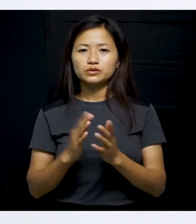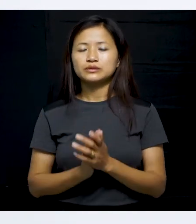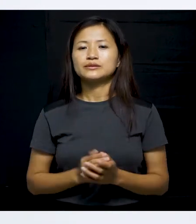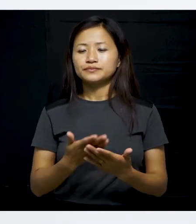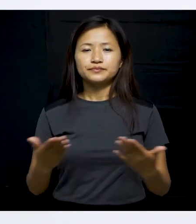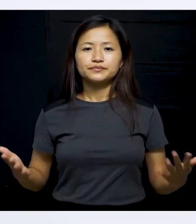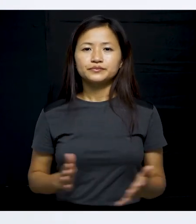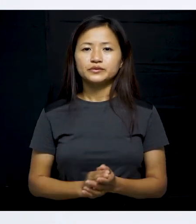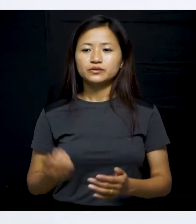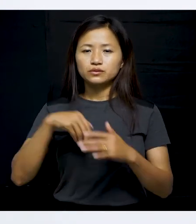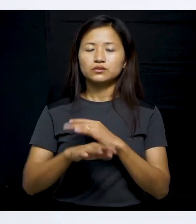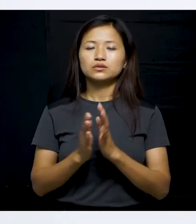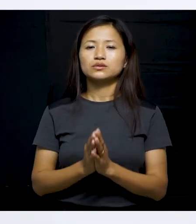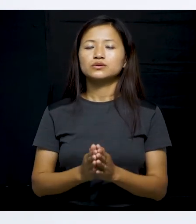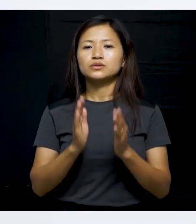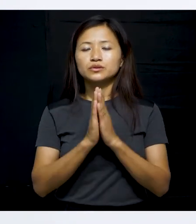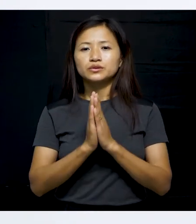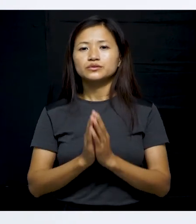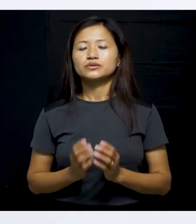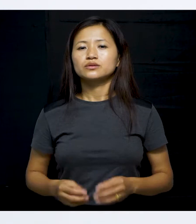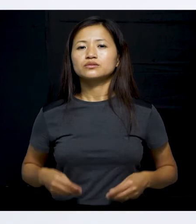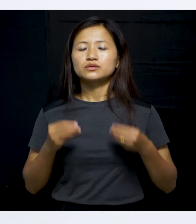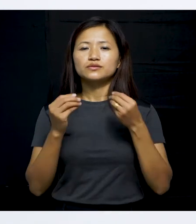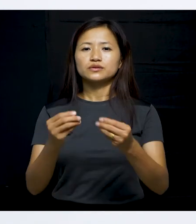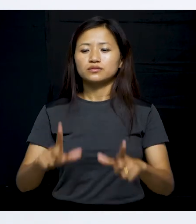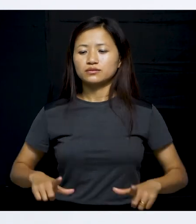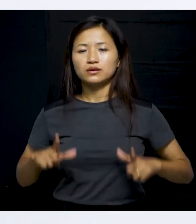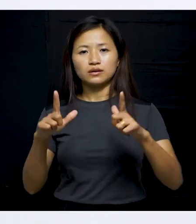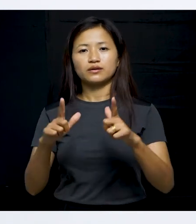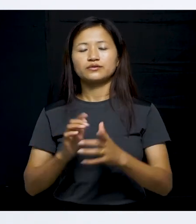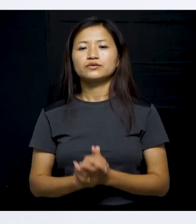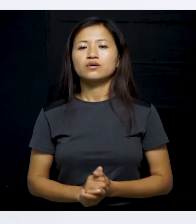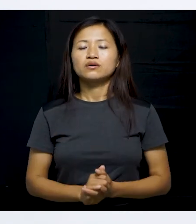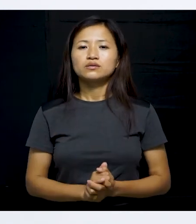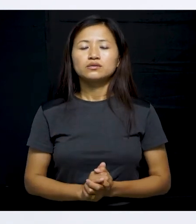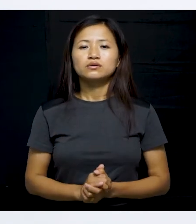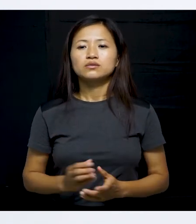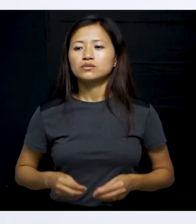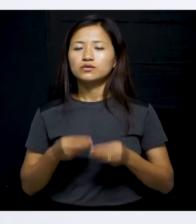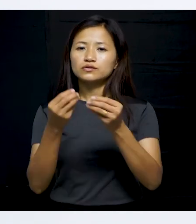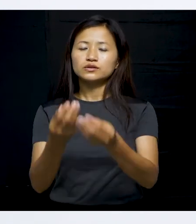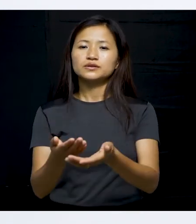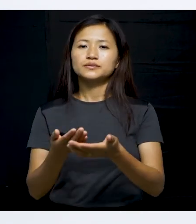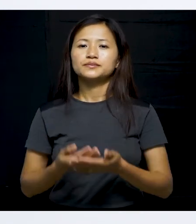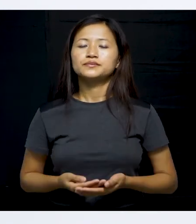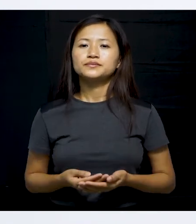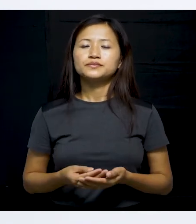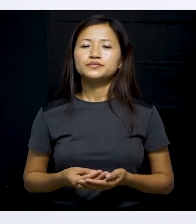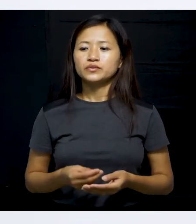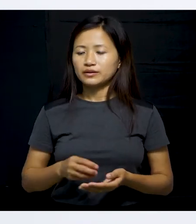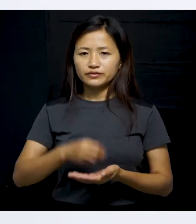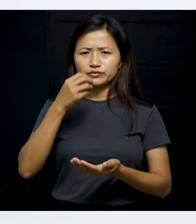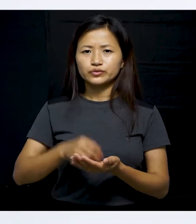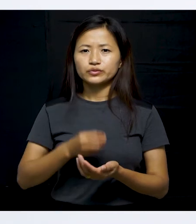And in order to worship the spirits, they do some sacrifices. They also offer some